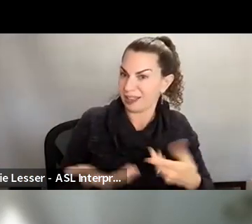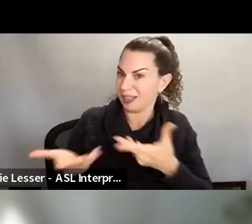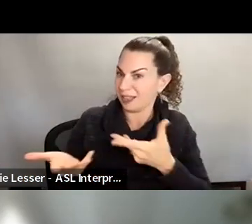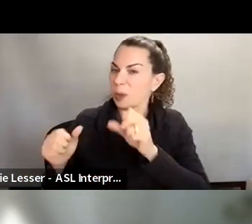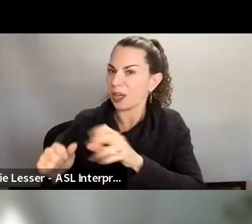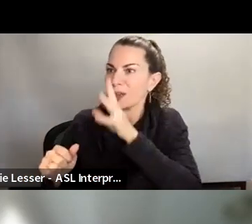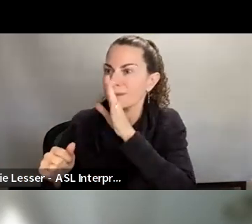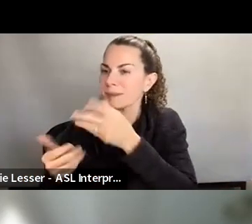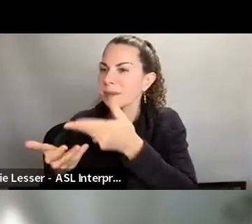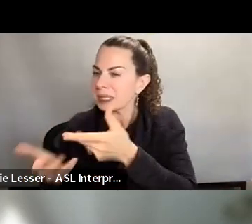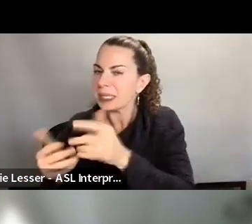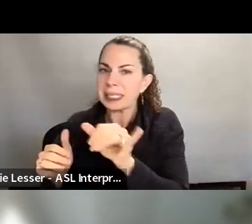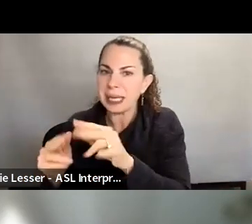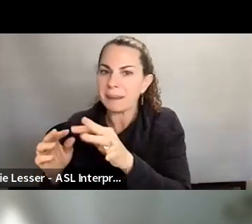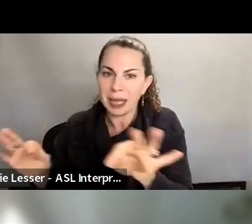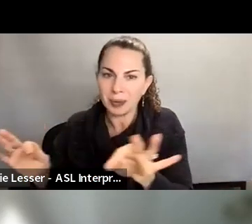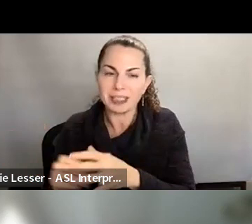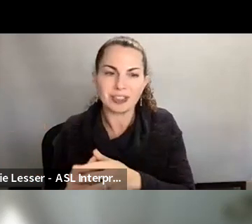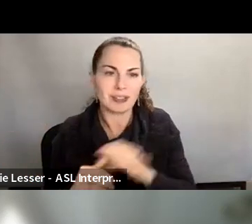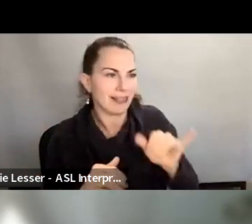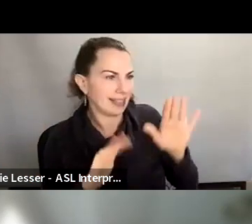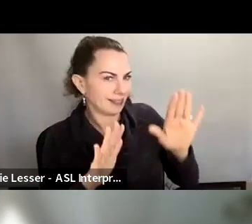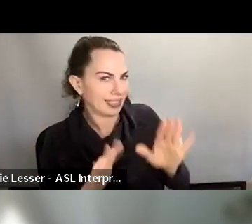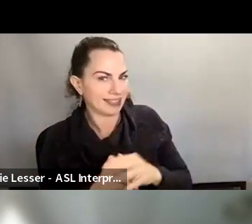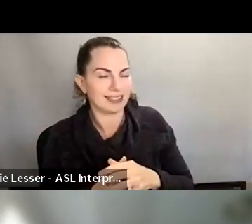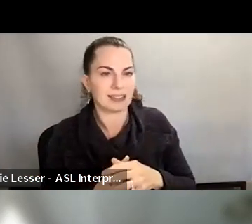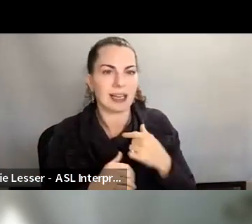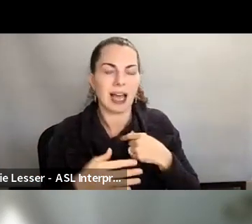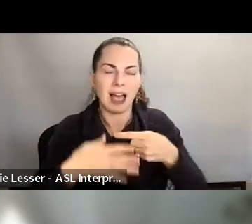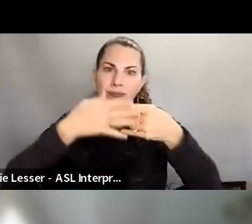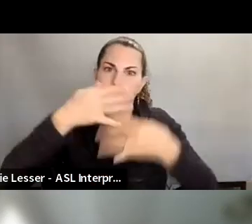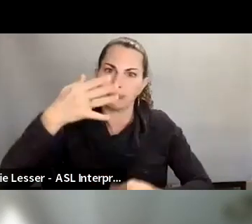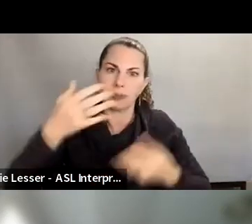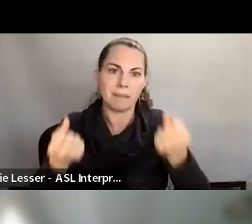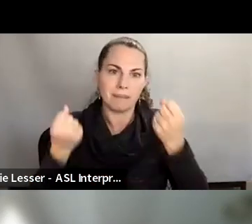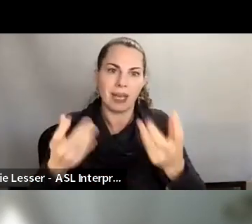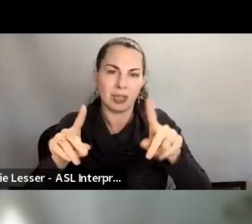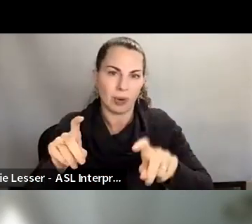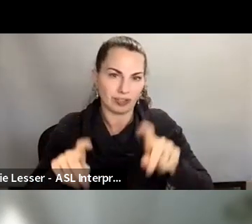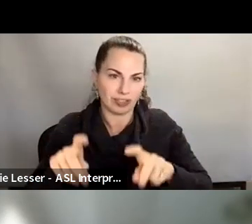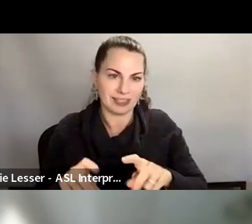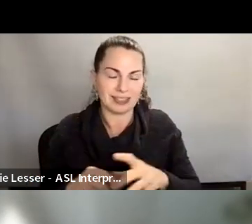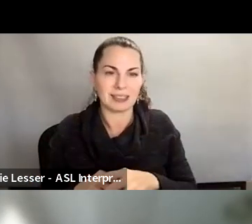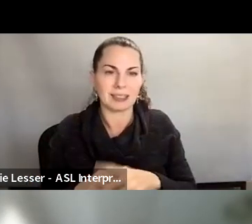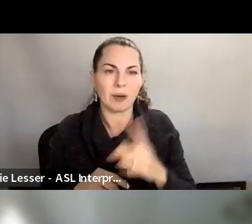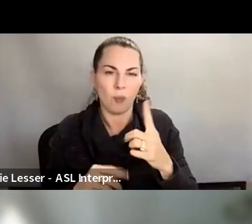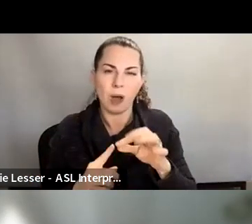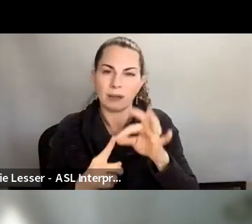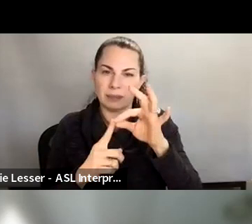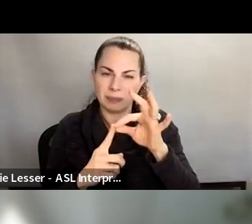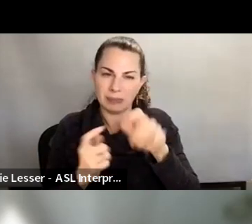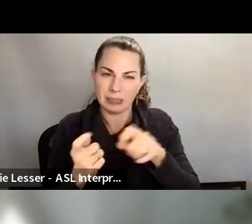That's fantastic. We're about out of time, and I know I have a giant list of questions we haven't gotten to, but there's one that sticks out, which was